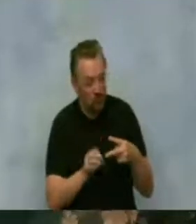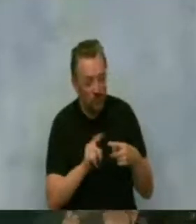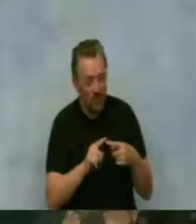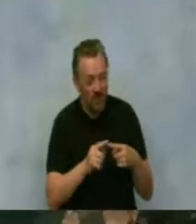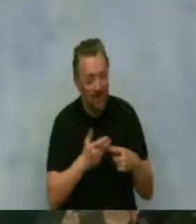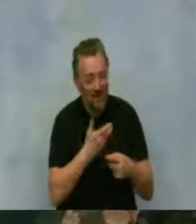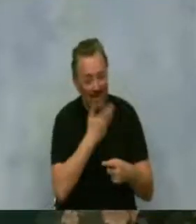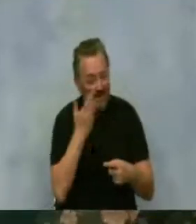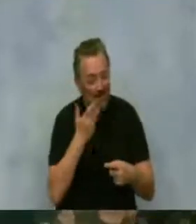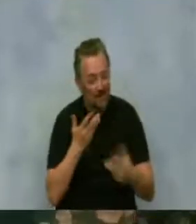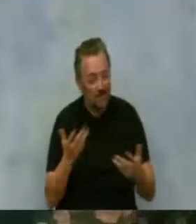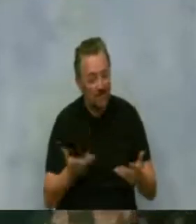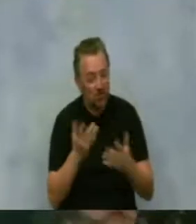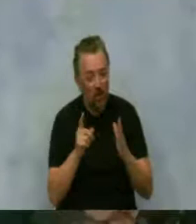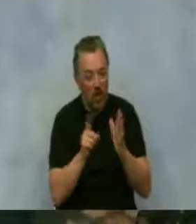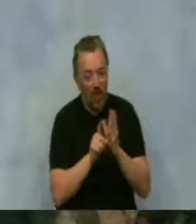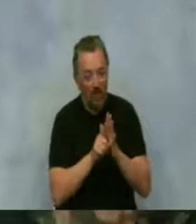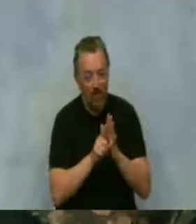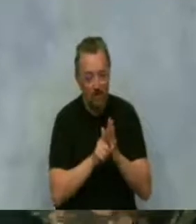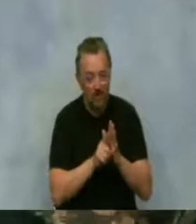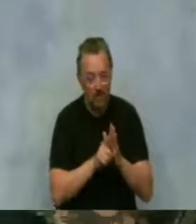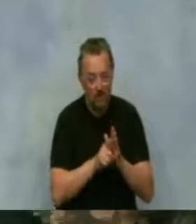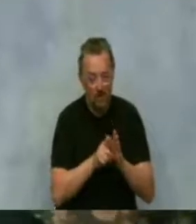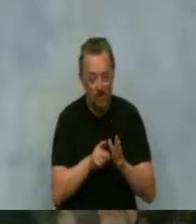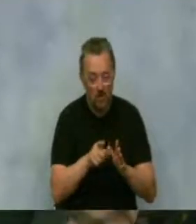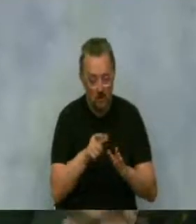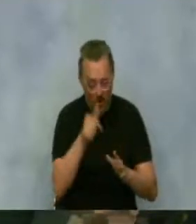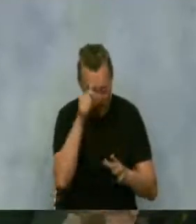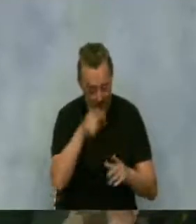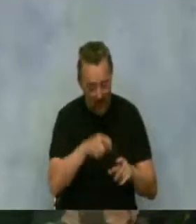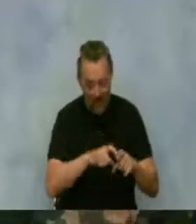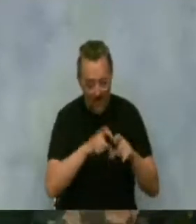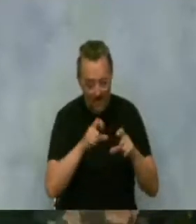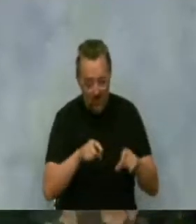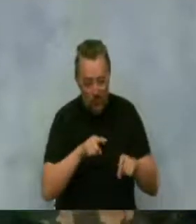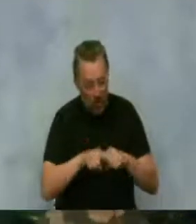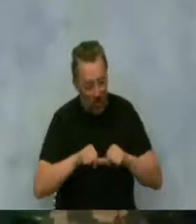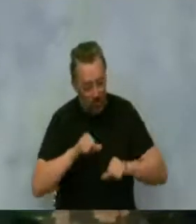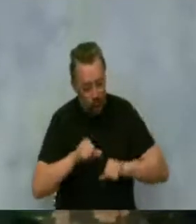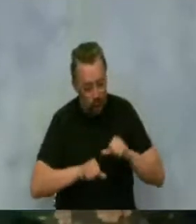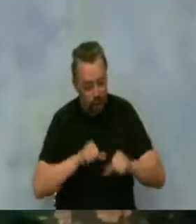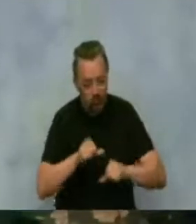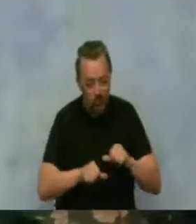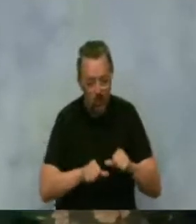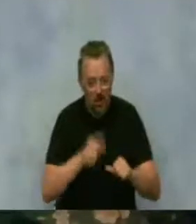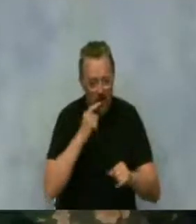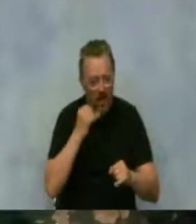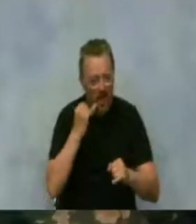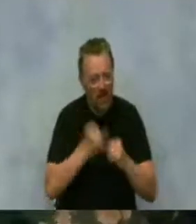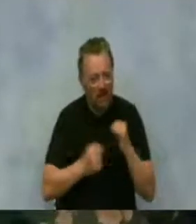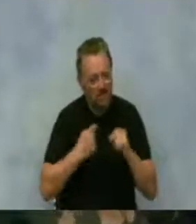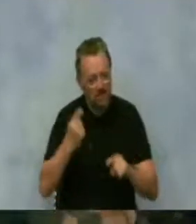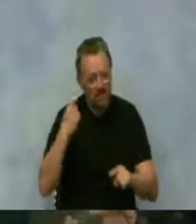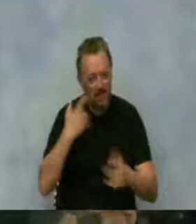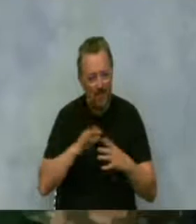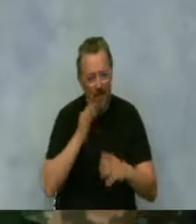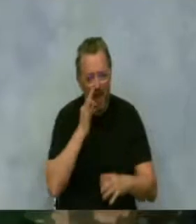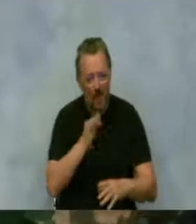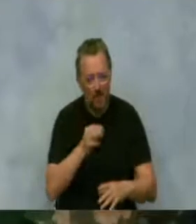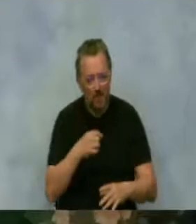smoke alarms. I know that you know you're still trying to make progress on that. I think the last time I asked, I was told we